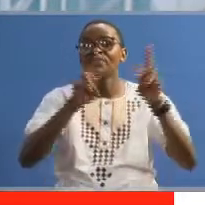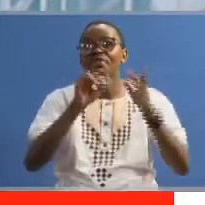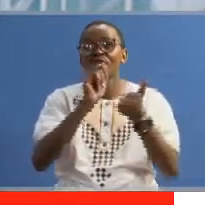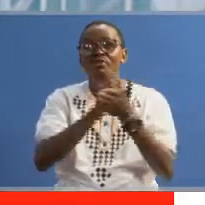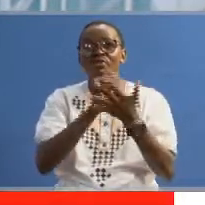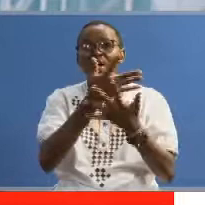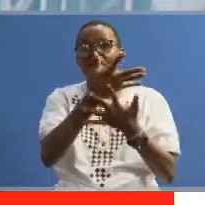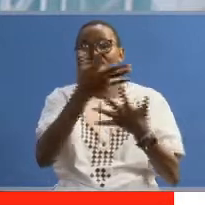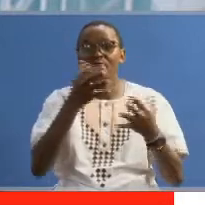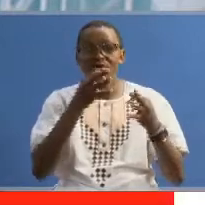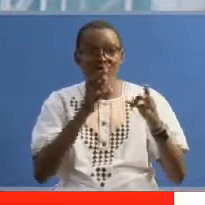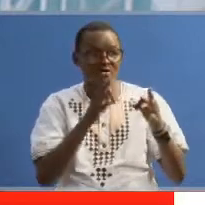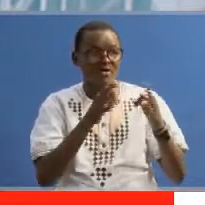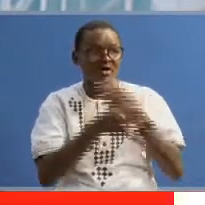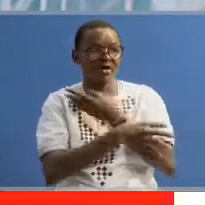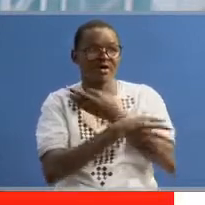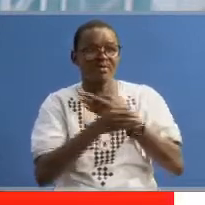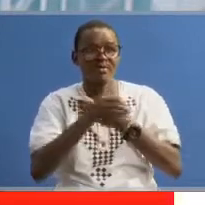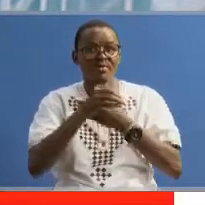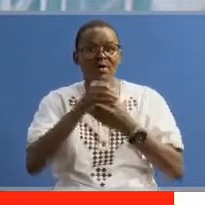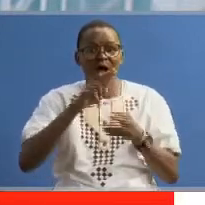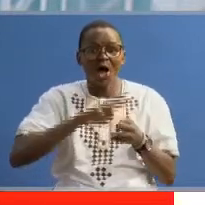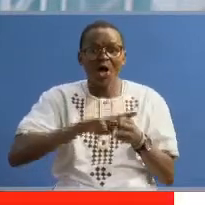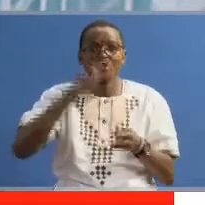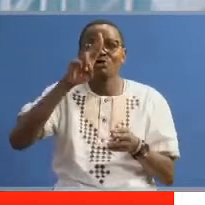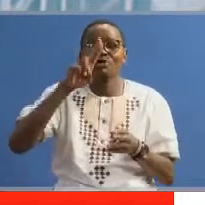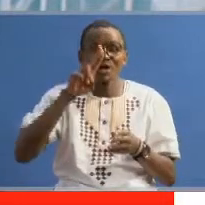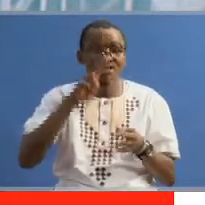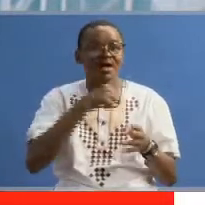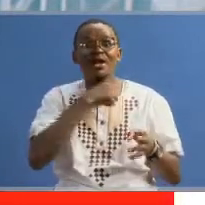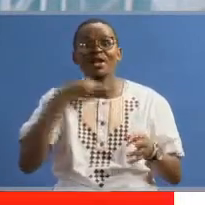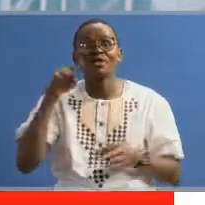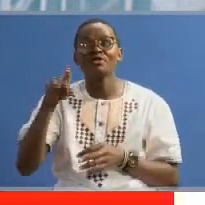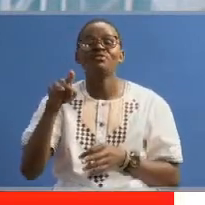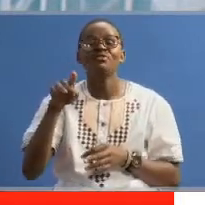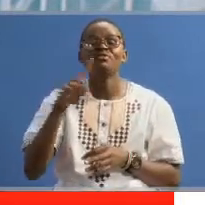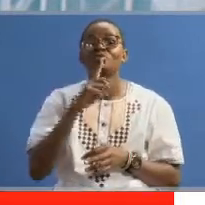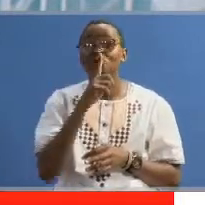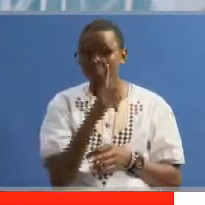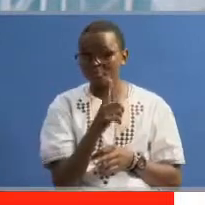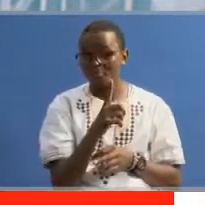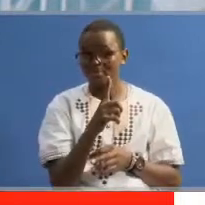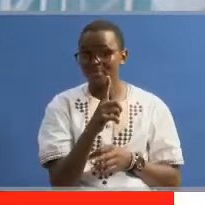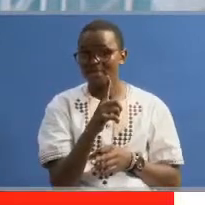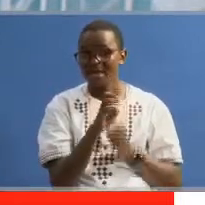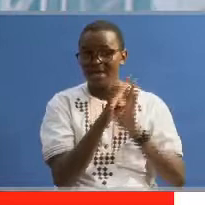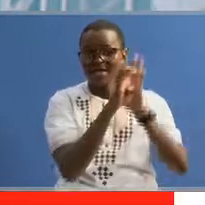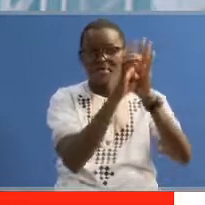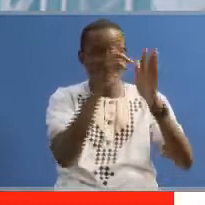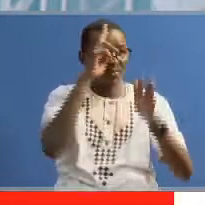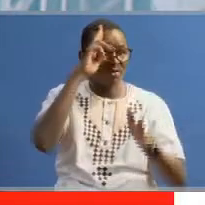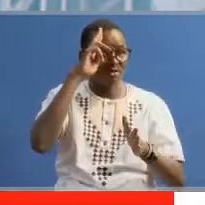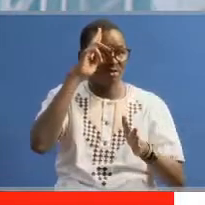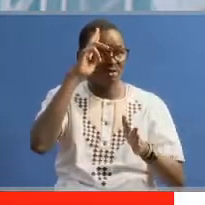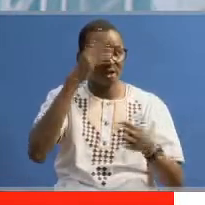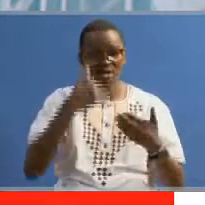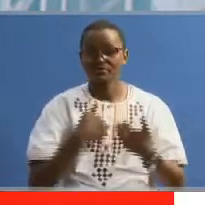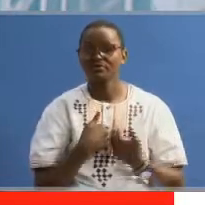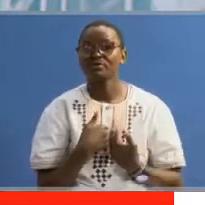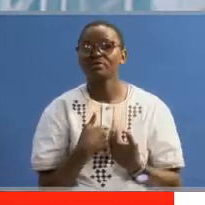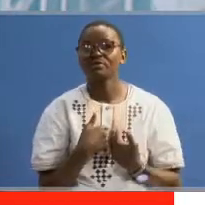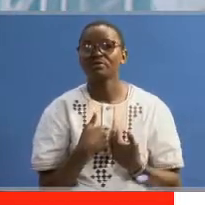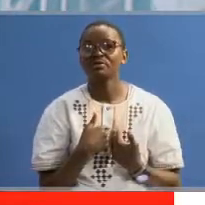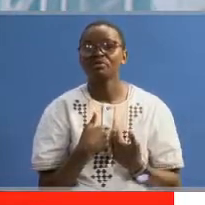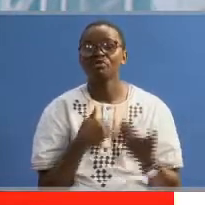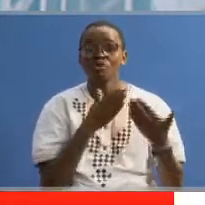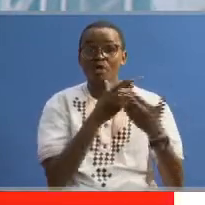property. So probably even if you've stolen a soda, right. they can still kill you. So there are instances that police officers